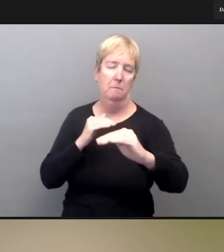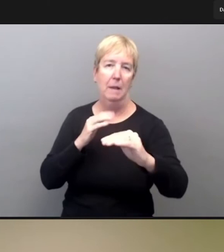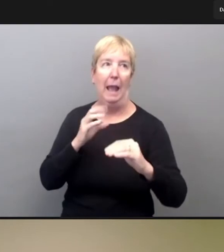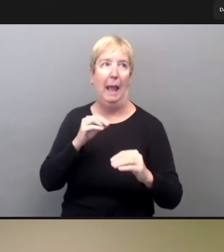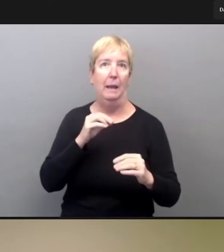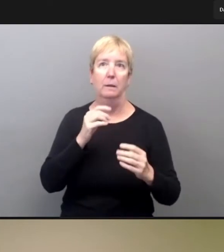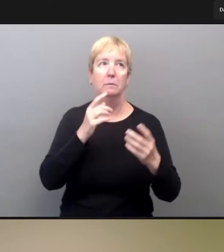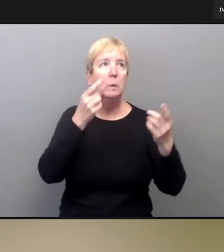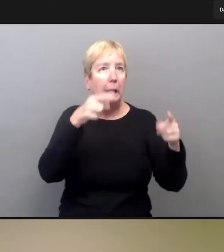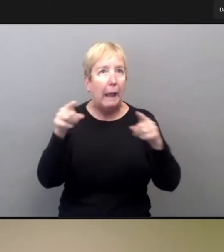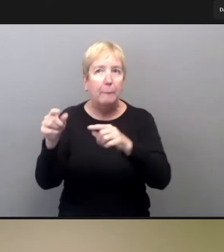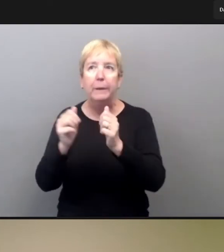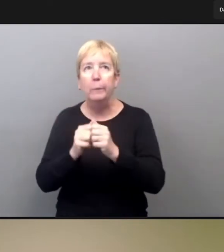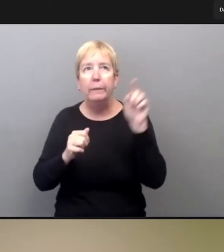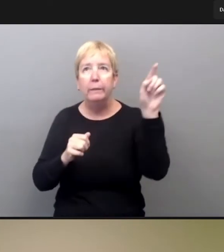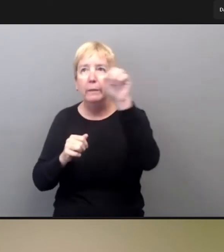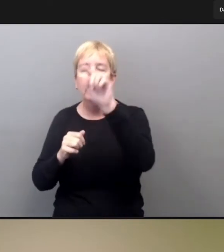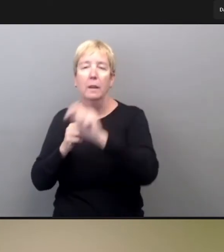hospitals, whether